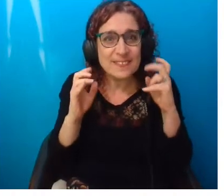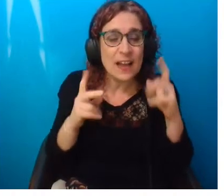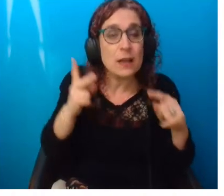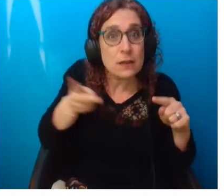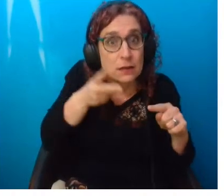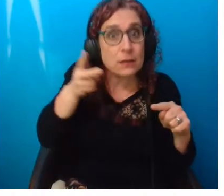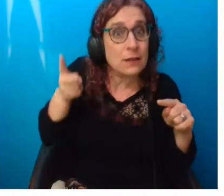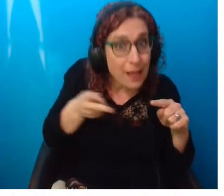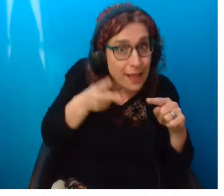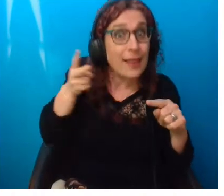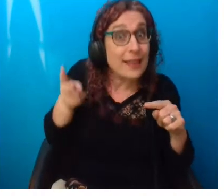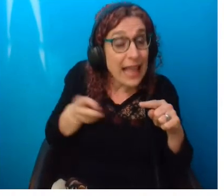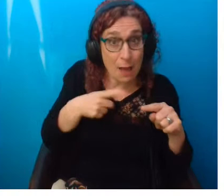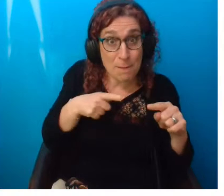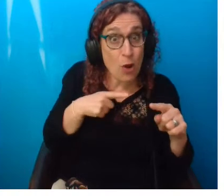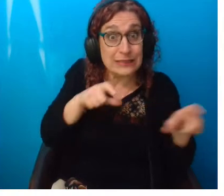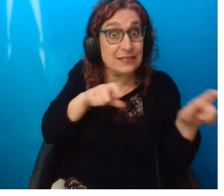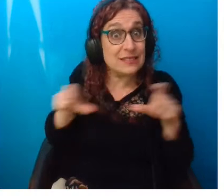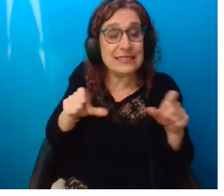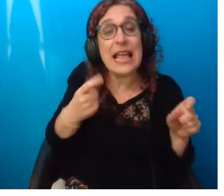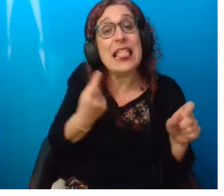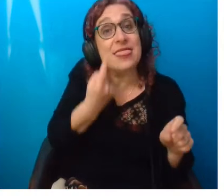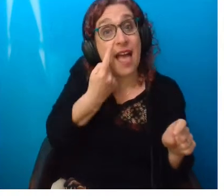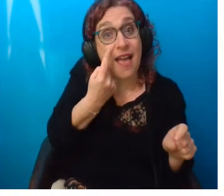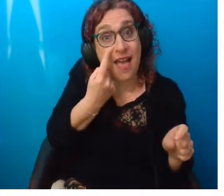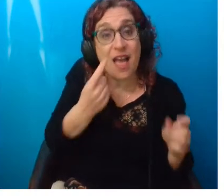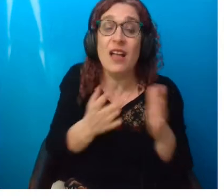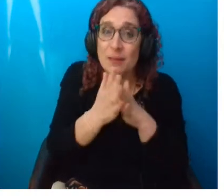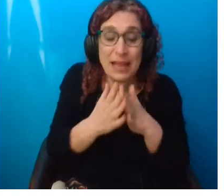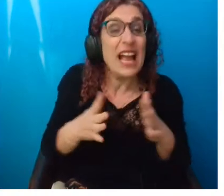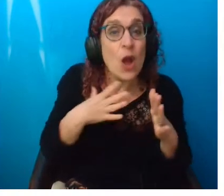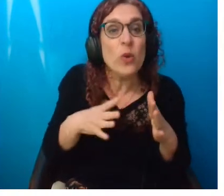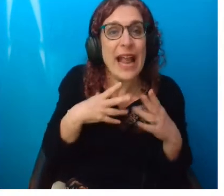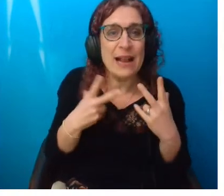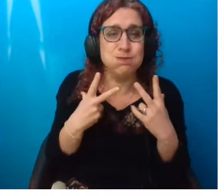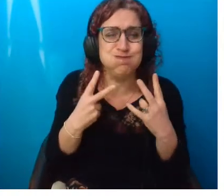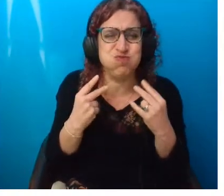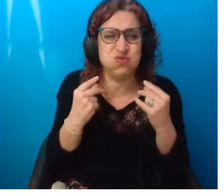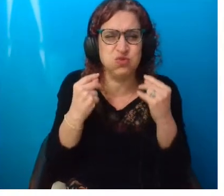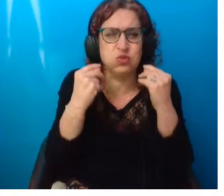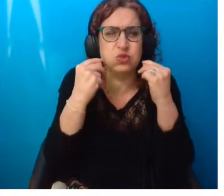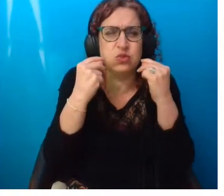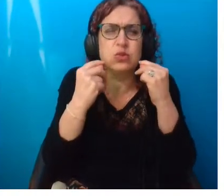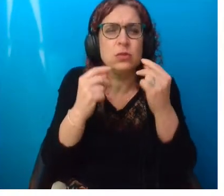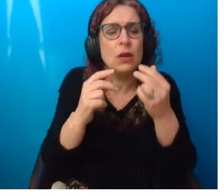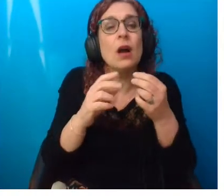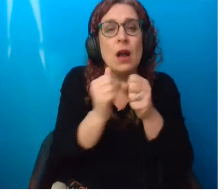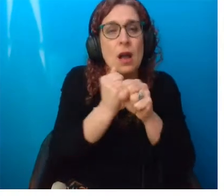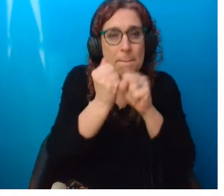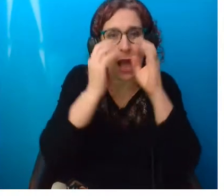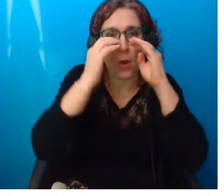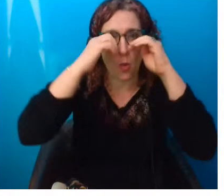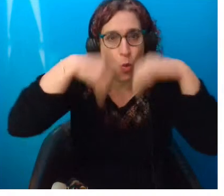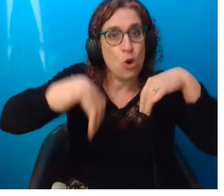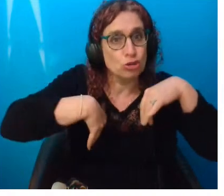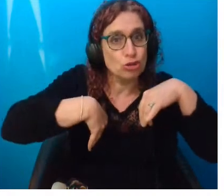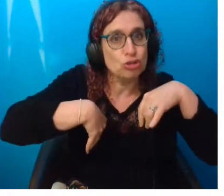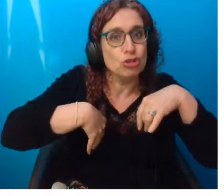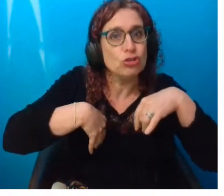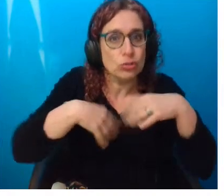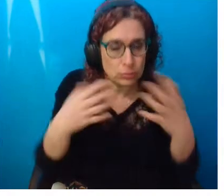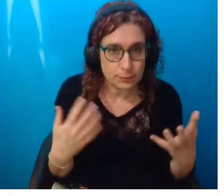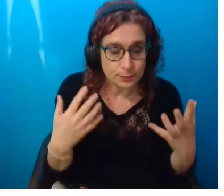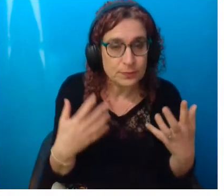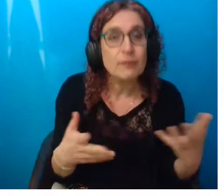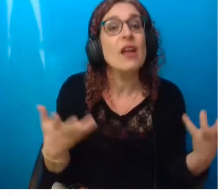immune response. So washing them out is really effective. And there are different devices that enable people